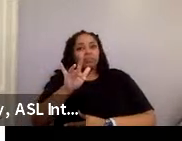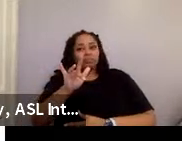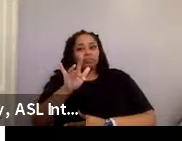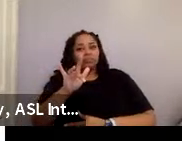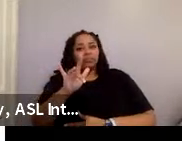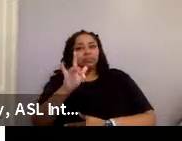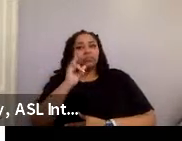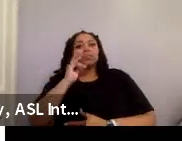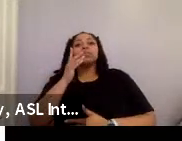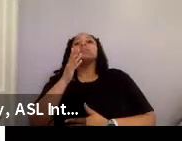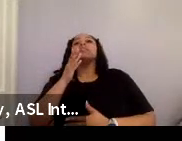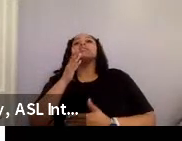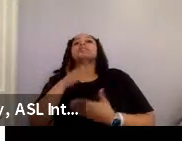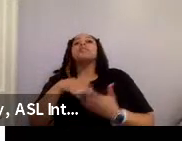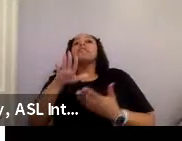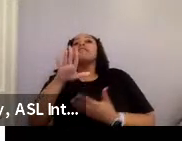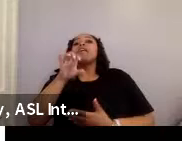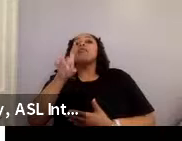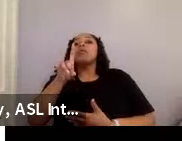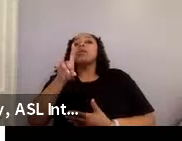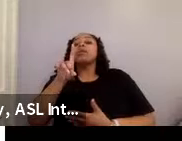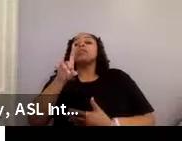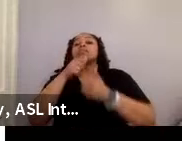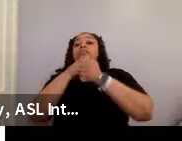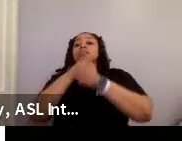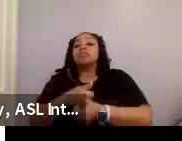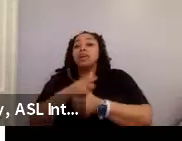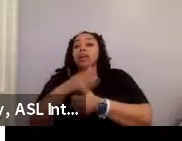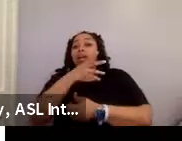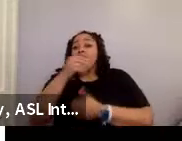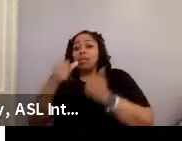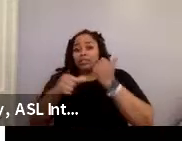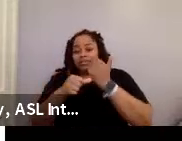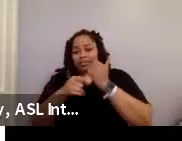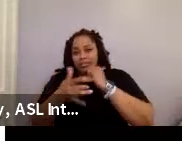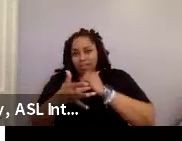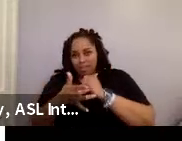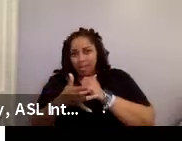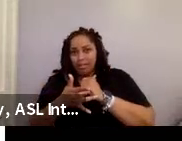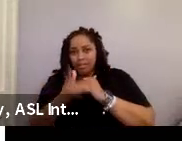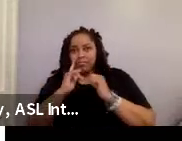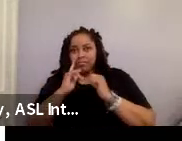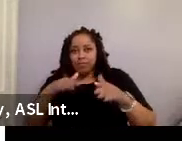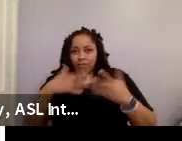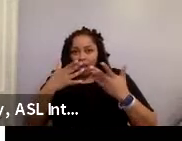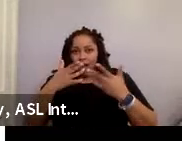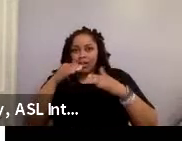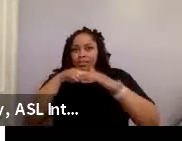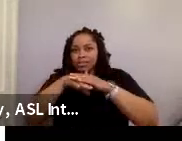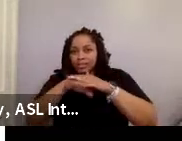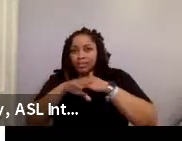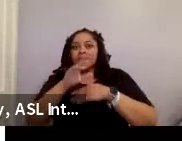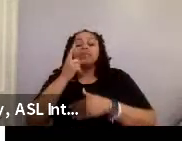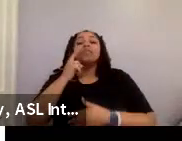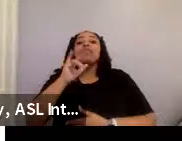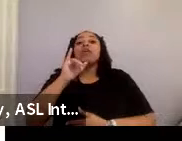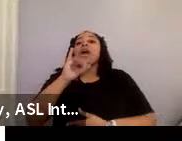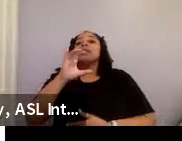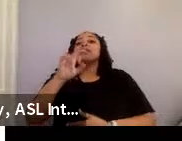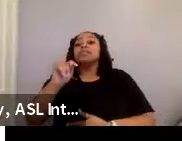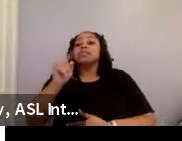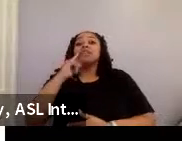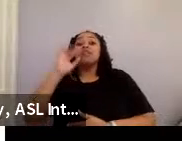on Section 508 compliance and assistive technology, providing accessibility to ICT for federal employees under